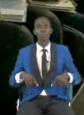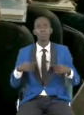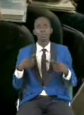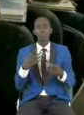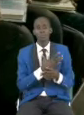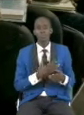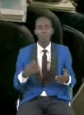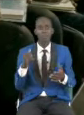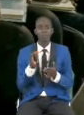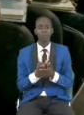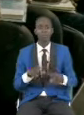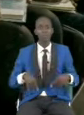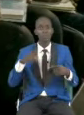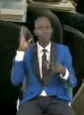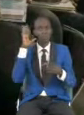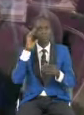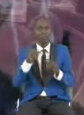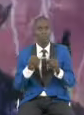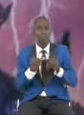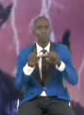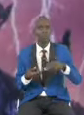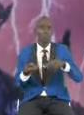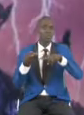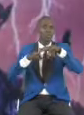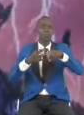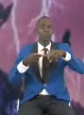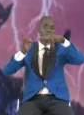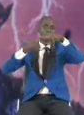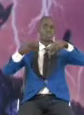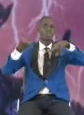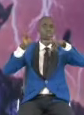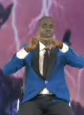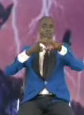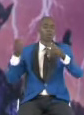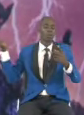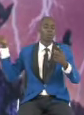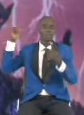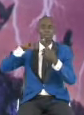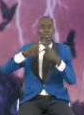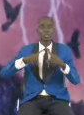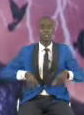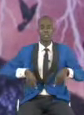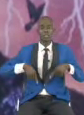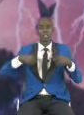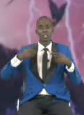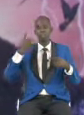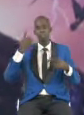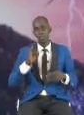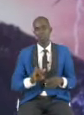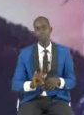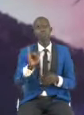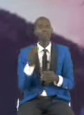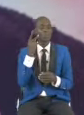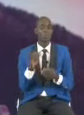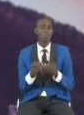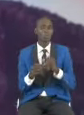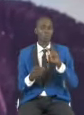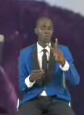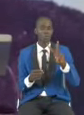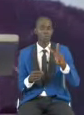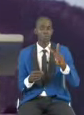on increasing, increasing until life everlasting. Look at number two there. Number two there is the